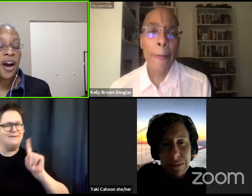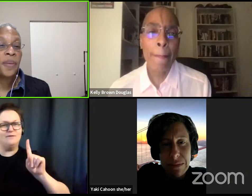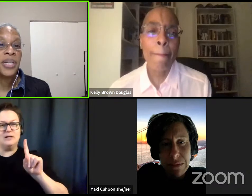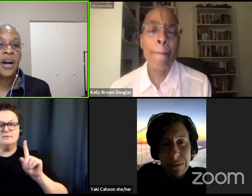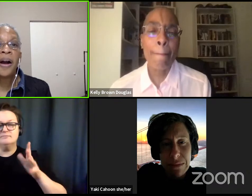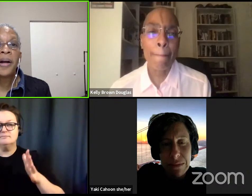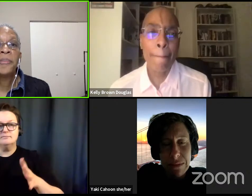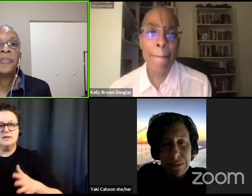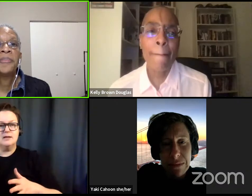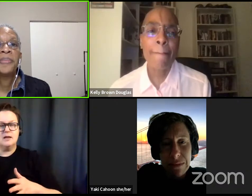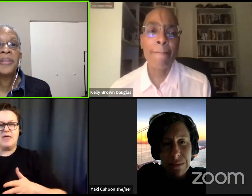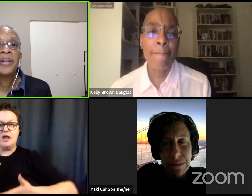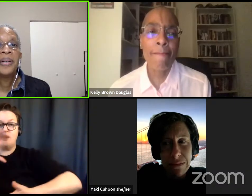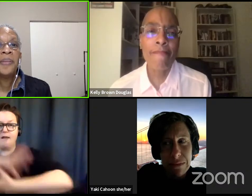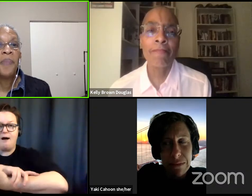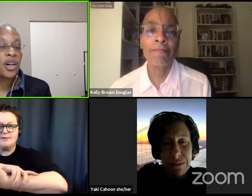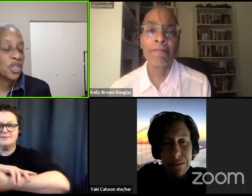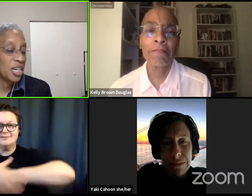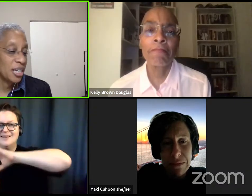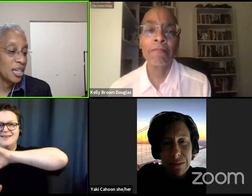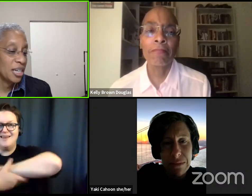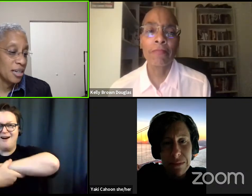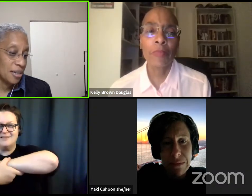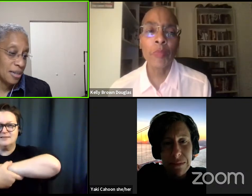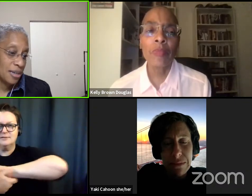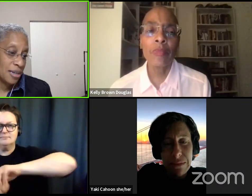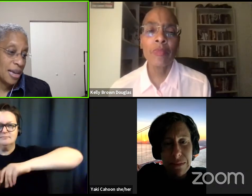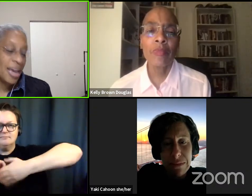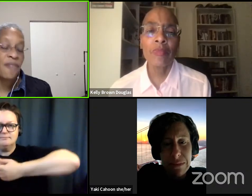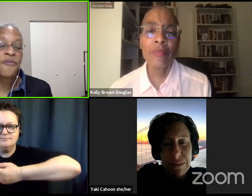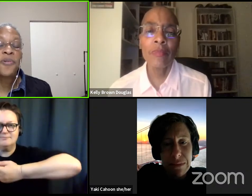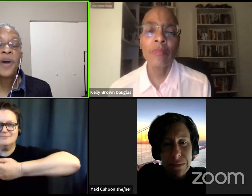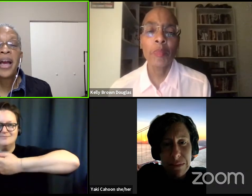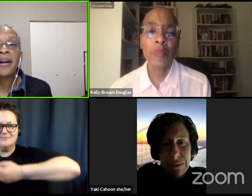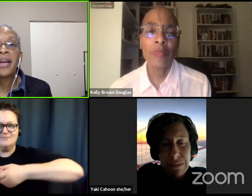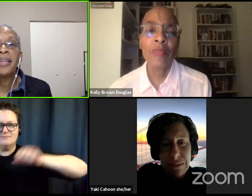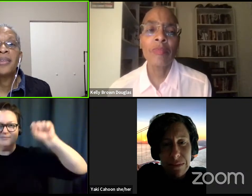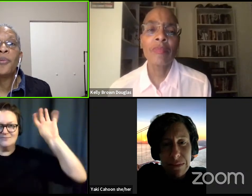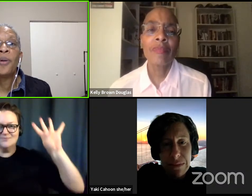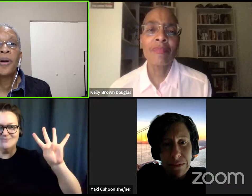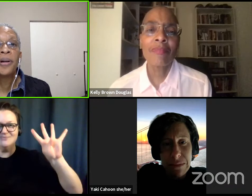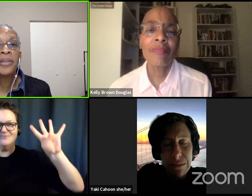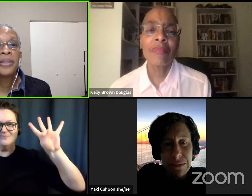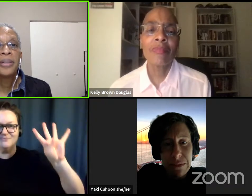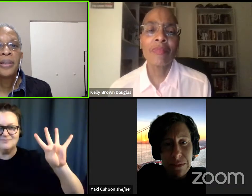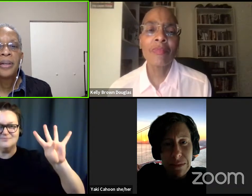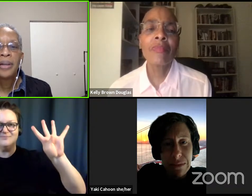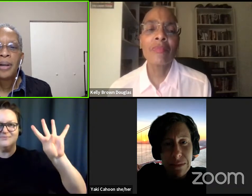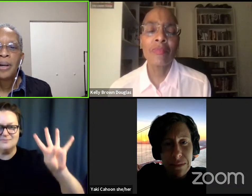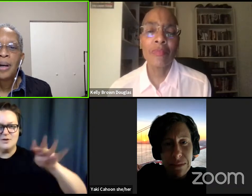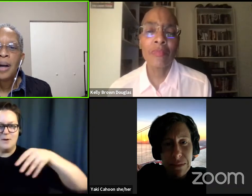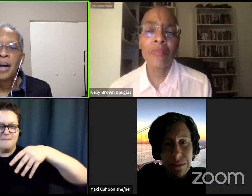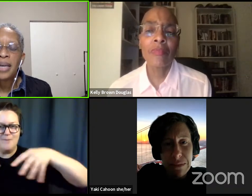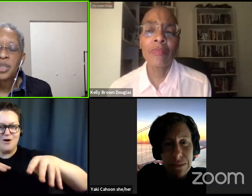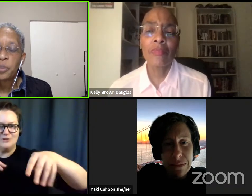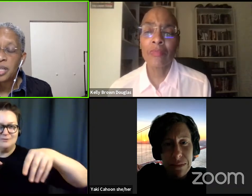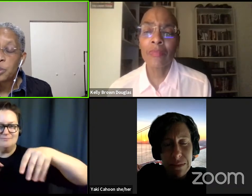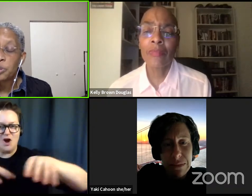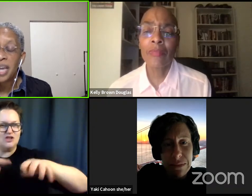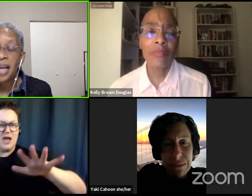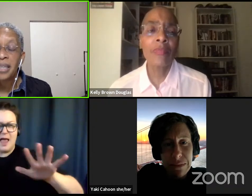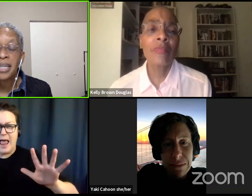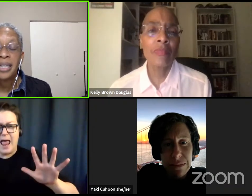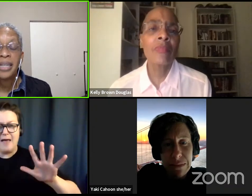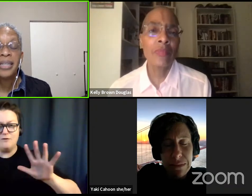locked arm in arm, marching everywhere in the world against